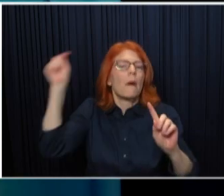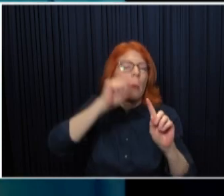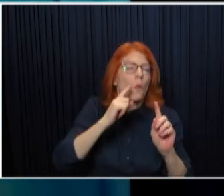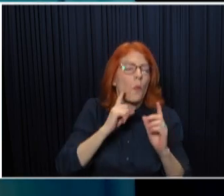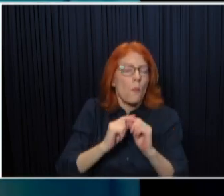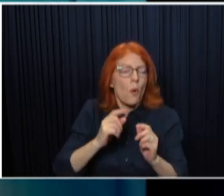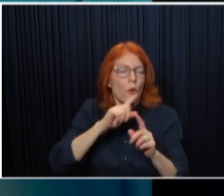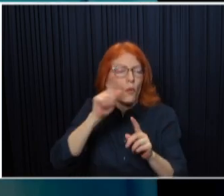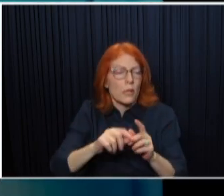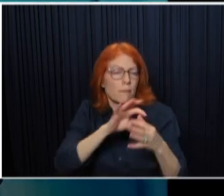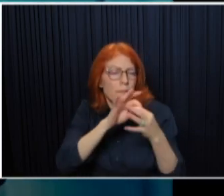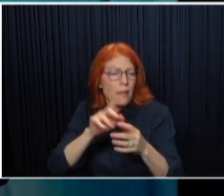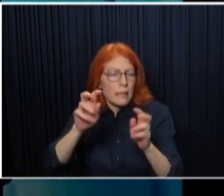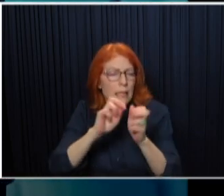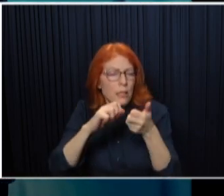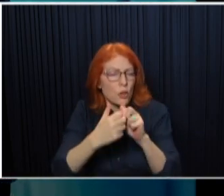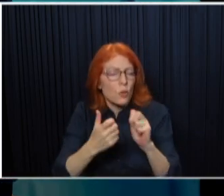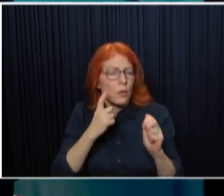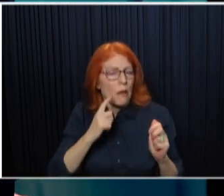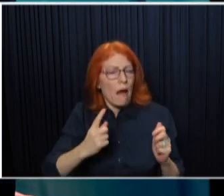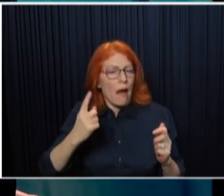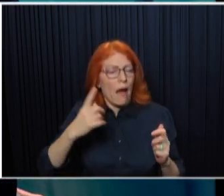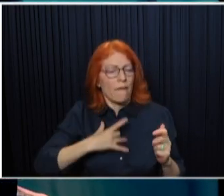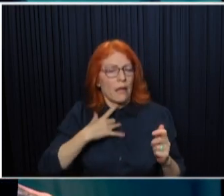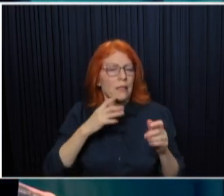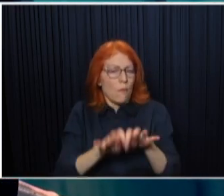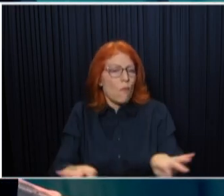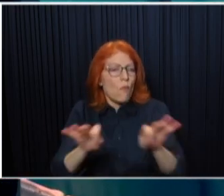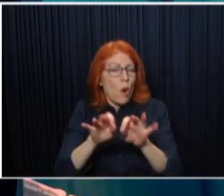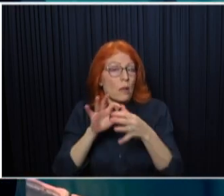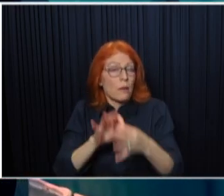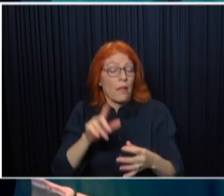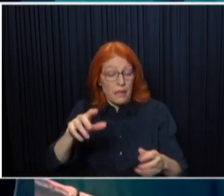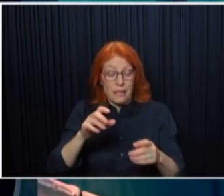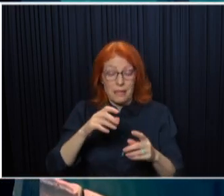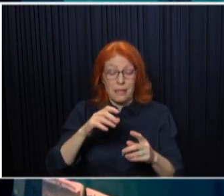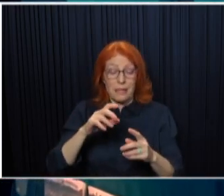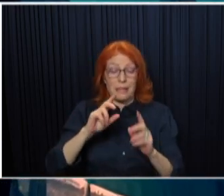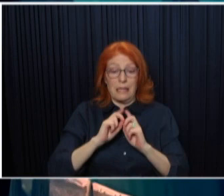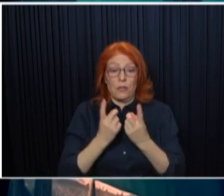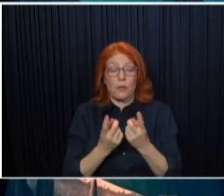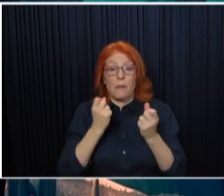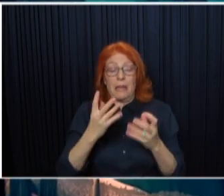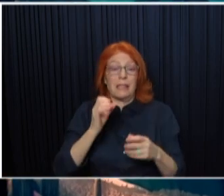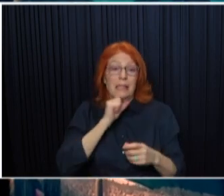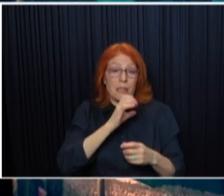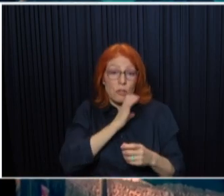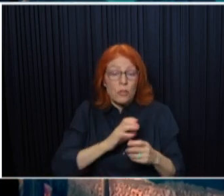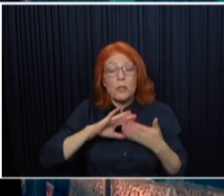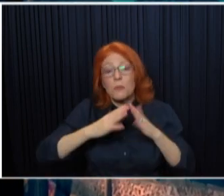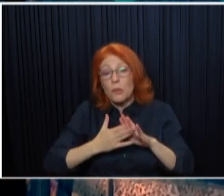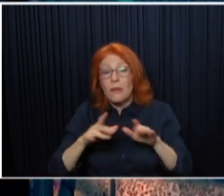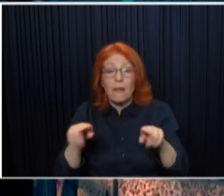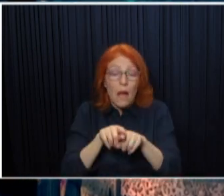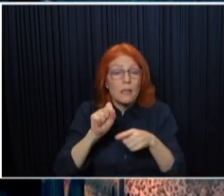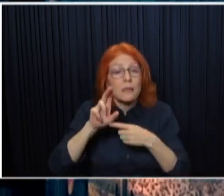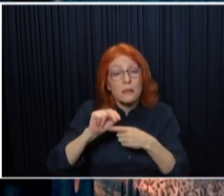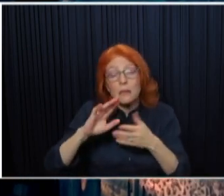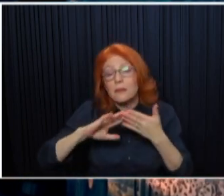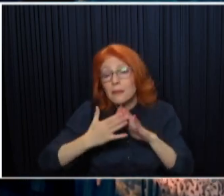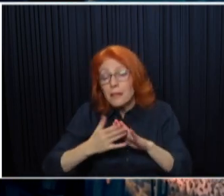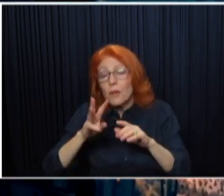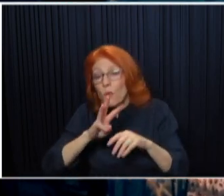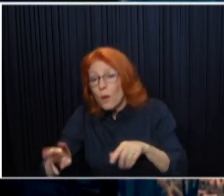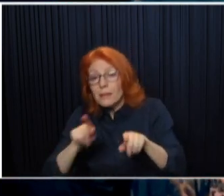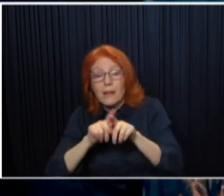this particular issue, though, because I think it is very important, especially for this district. Many seniors in communities like Sun City West